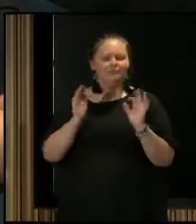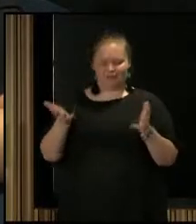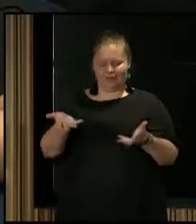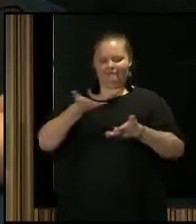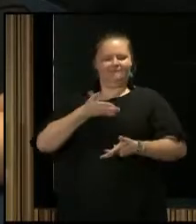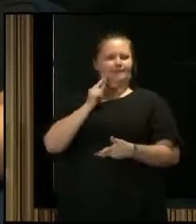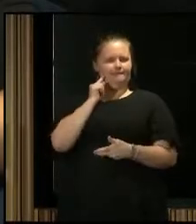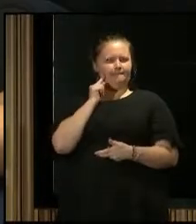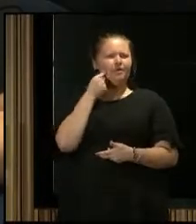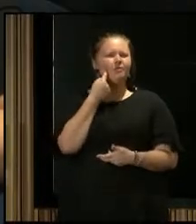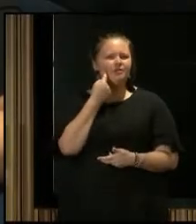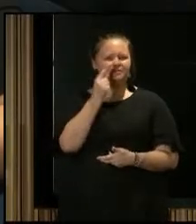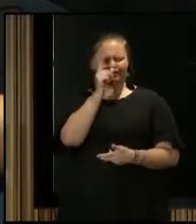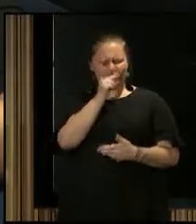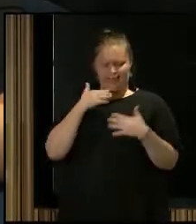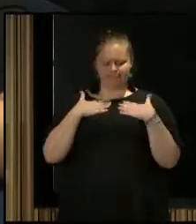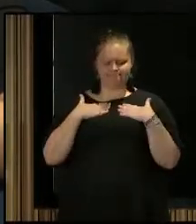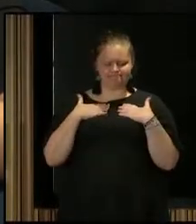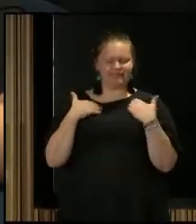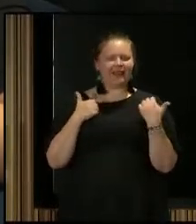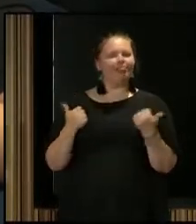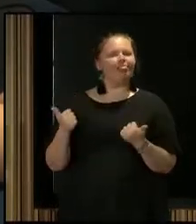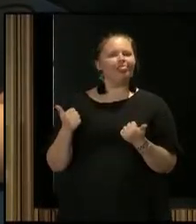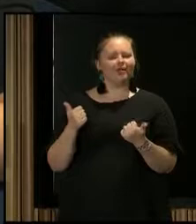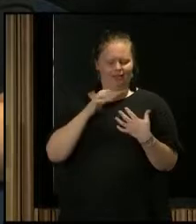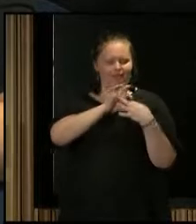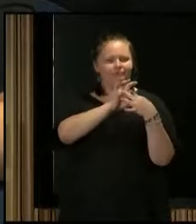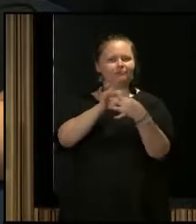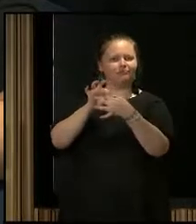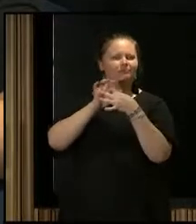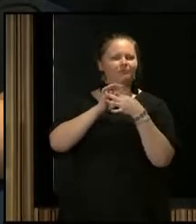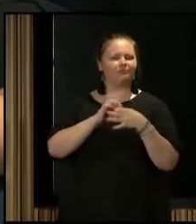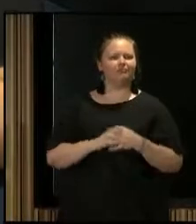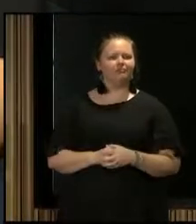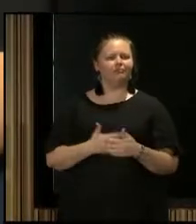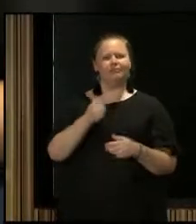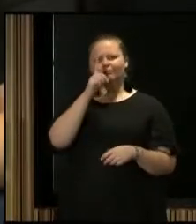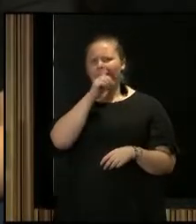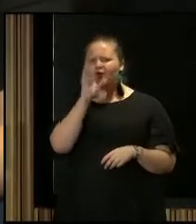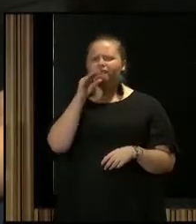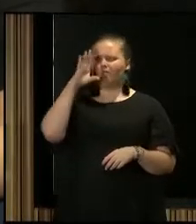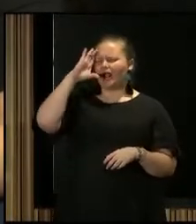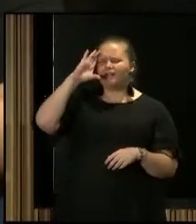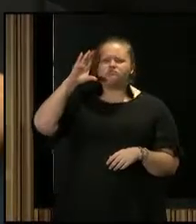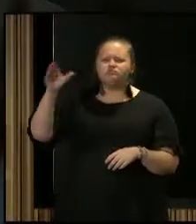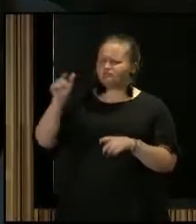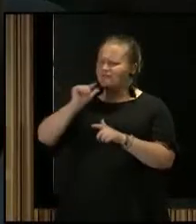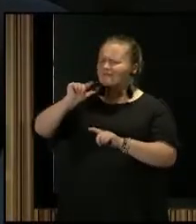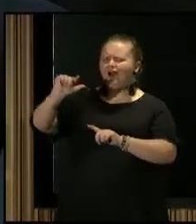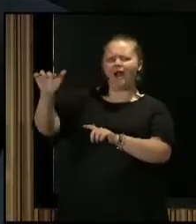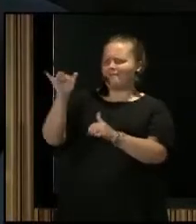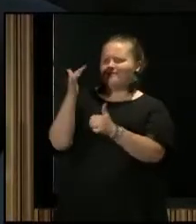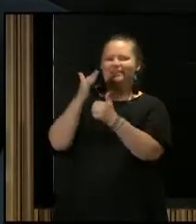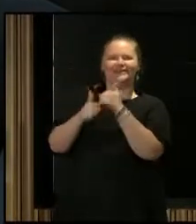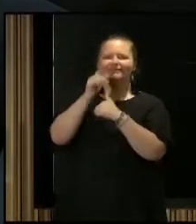Mm. It can heal us in a moment. It connects us. You know, we had people from really regional places who we would probably never be